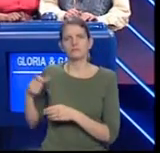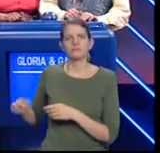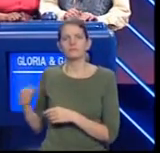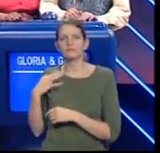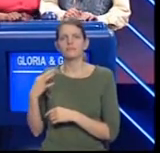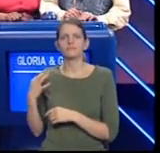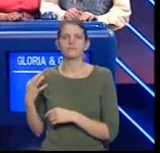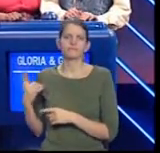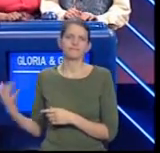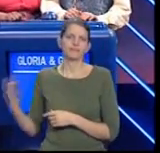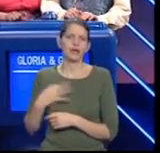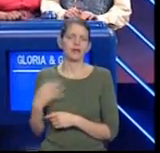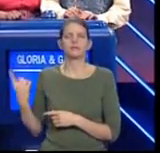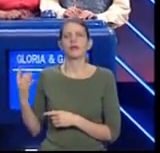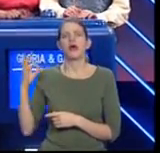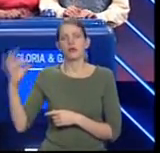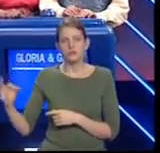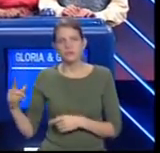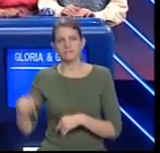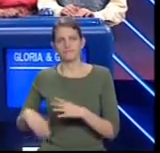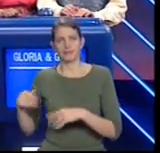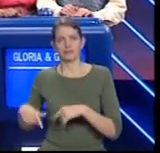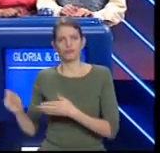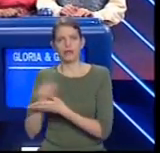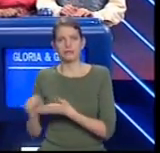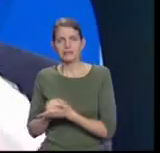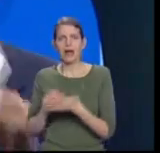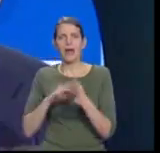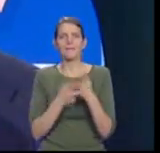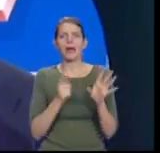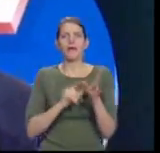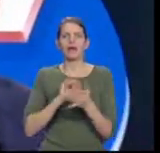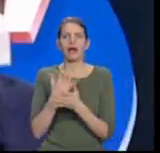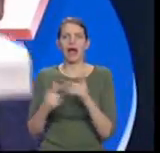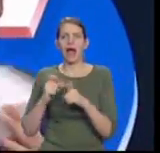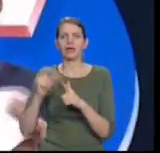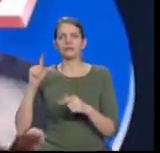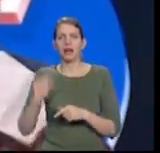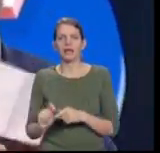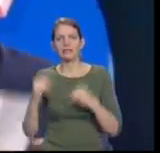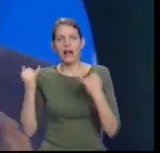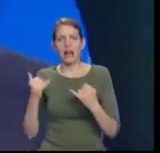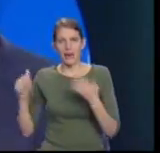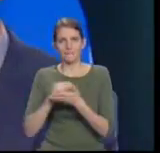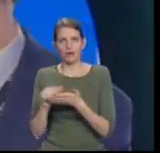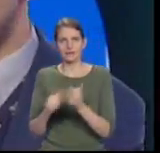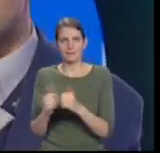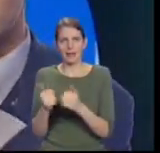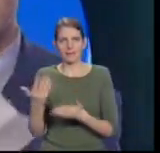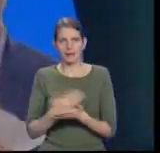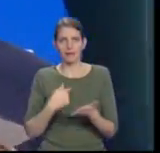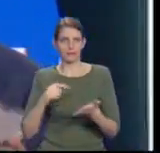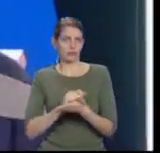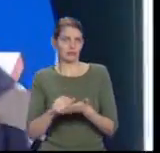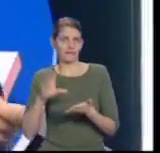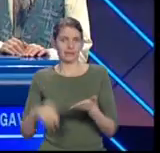I've asked someone in this building to write down Mary had a little lamb on a bit of paper here, you see. I've written it down. So if you want to, I've got one to do. So if you want